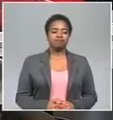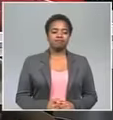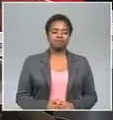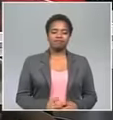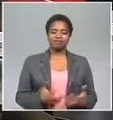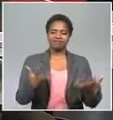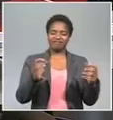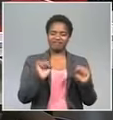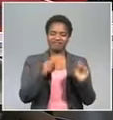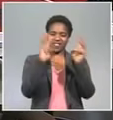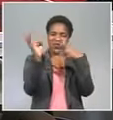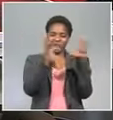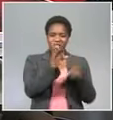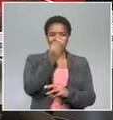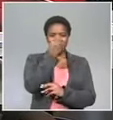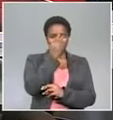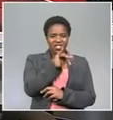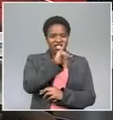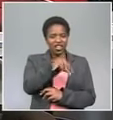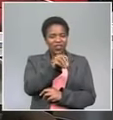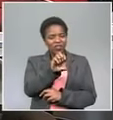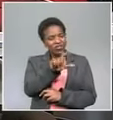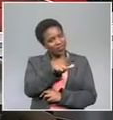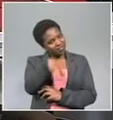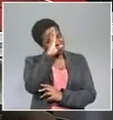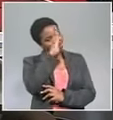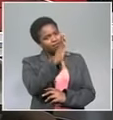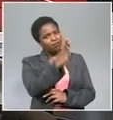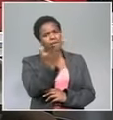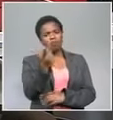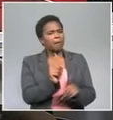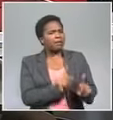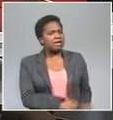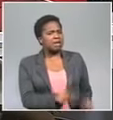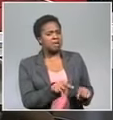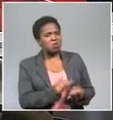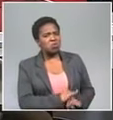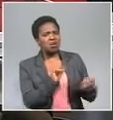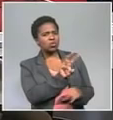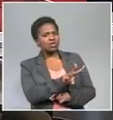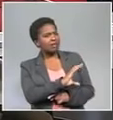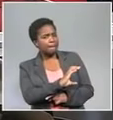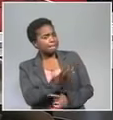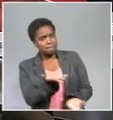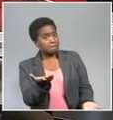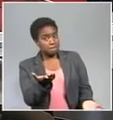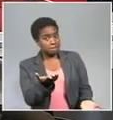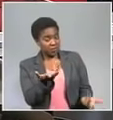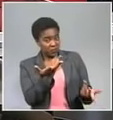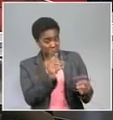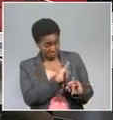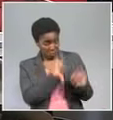Let's get all your latest weather news with Joel Guy in Cape Town. Evening to you, Joel. Has the worst of that storm hit the mother city as yet?